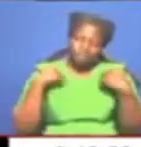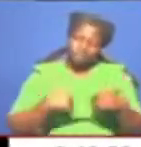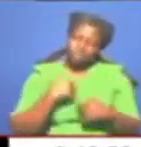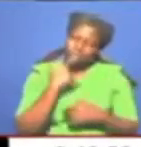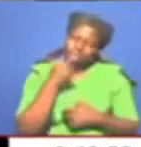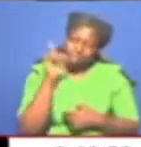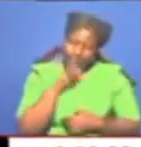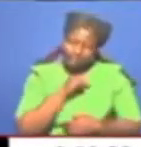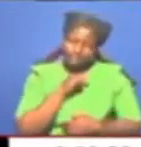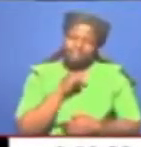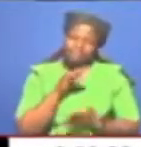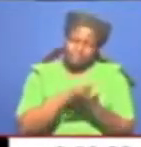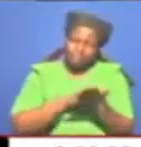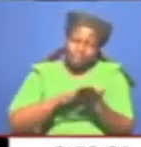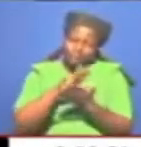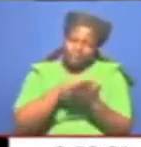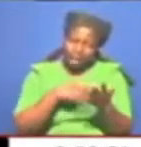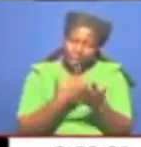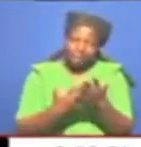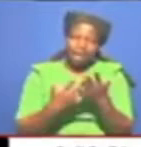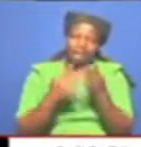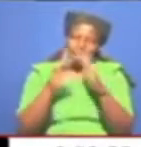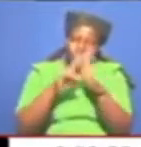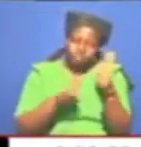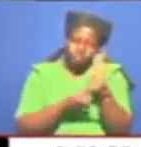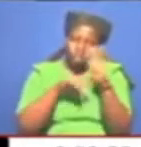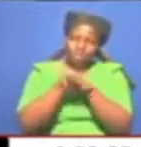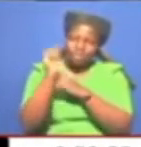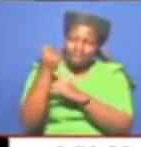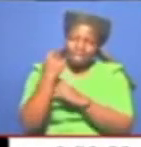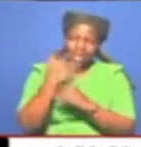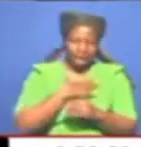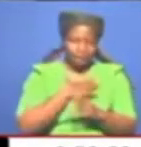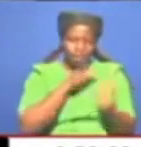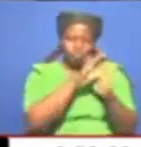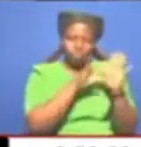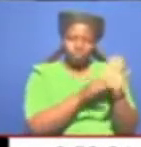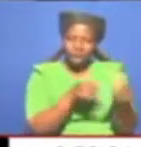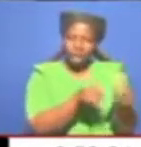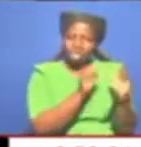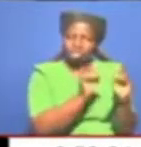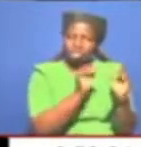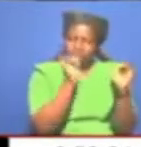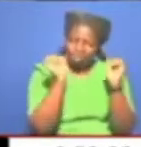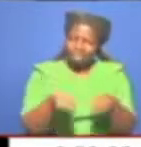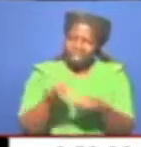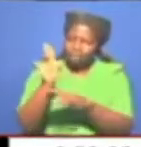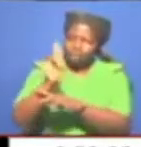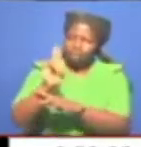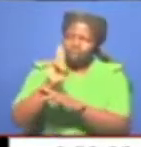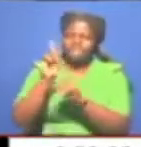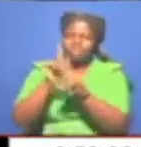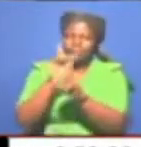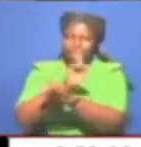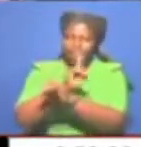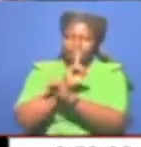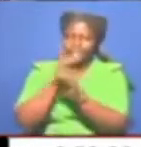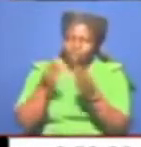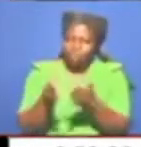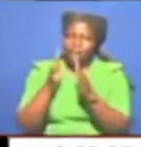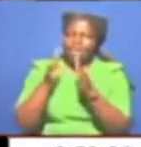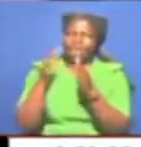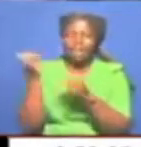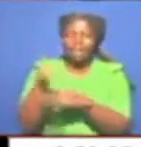doctrine in Kenya is not allowed by our Constitution. Yes, it can be used as a defense mechanism elsewhere in the world, but it is